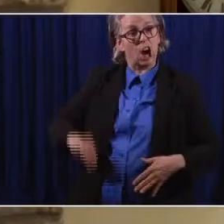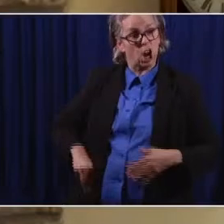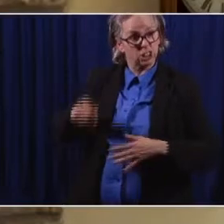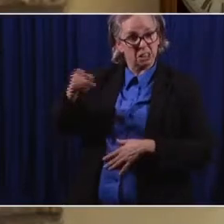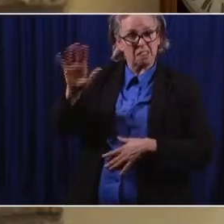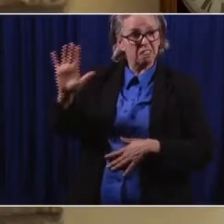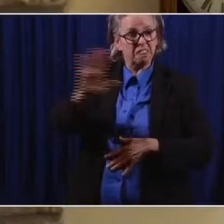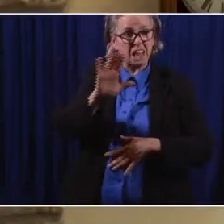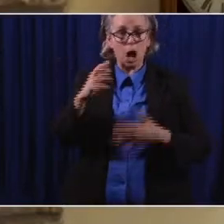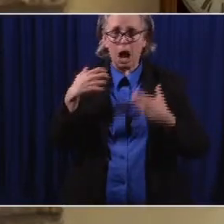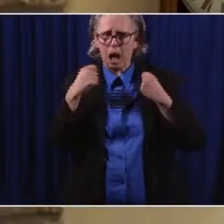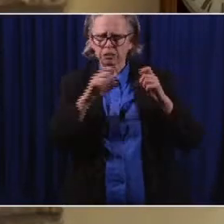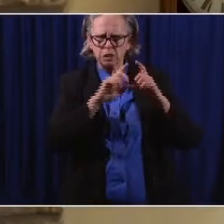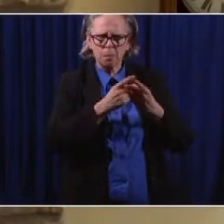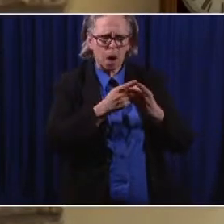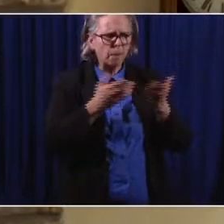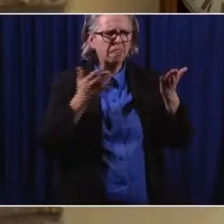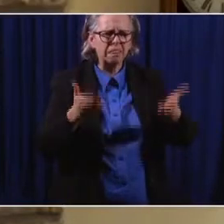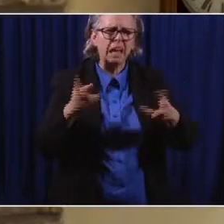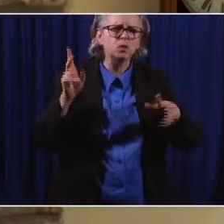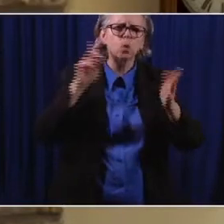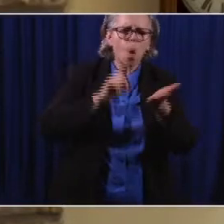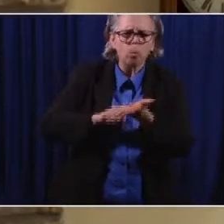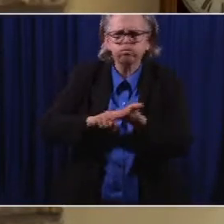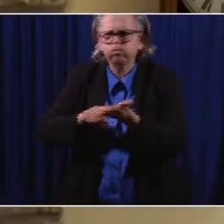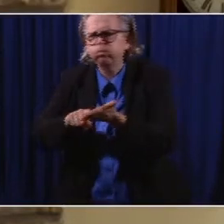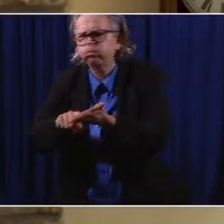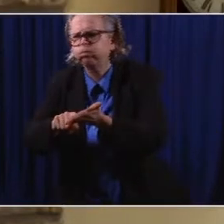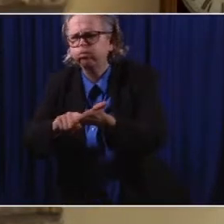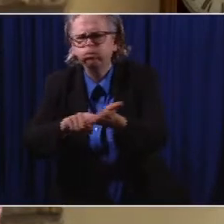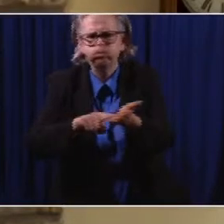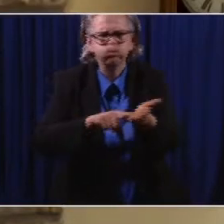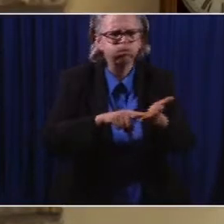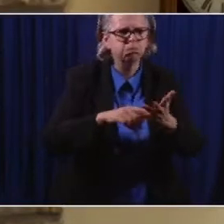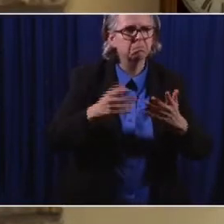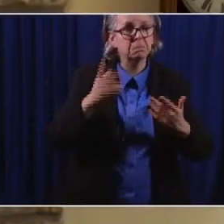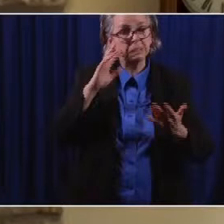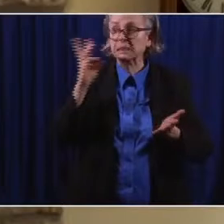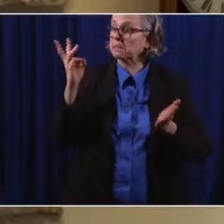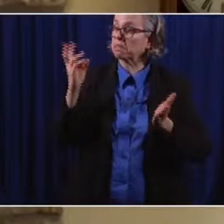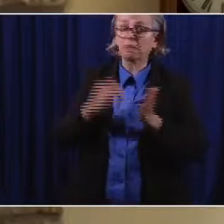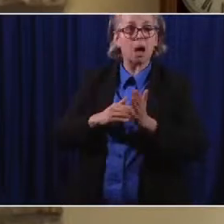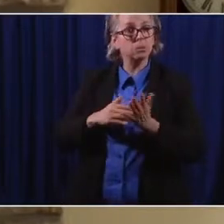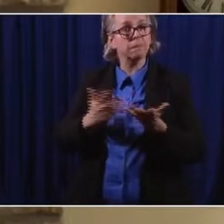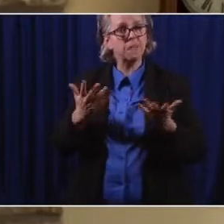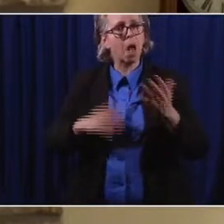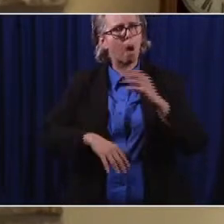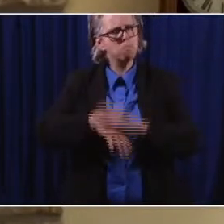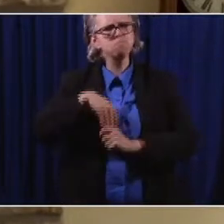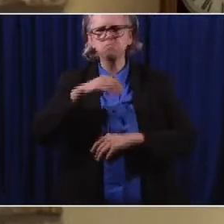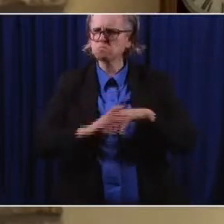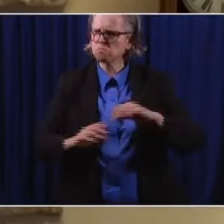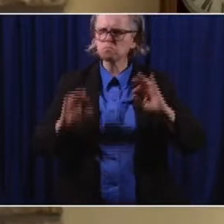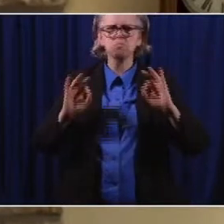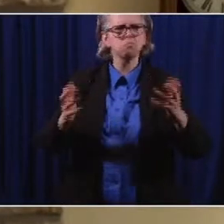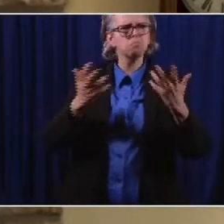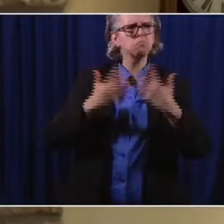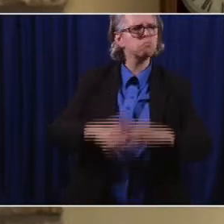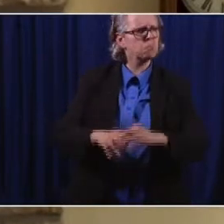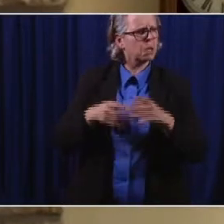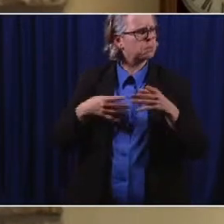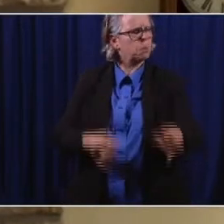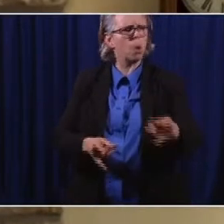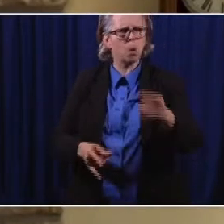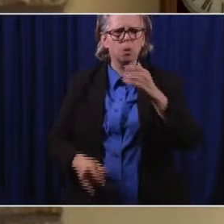contact them. So we started with 6,000. It just, we felt fairly safe with that. And we figured